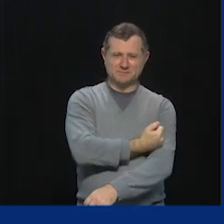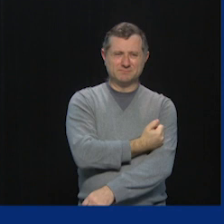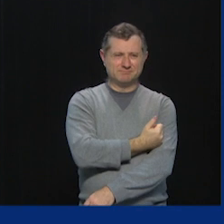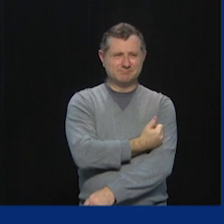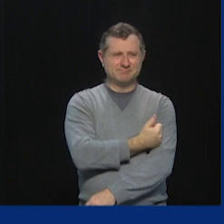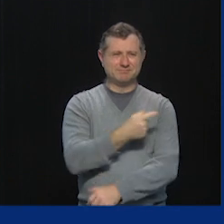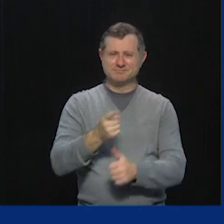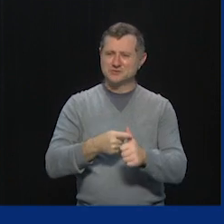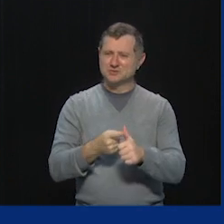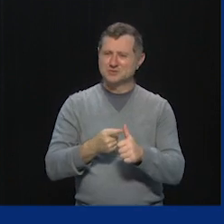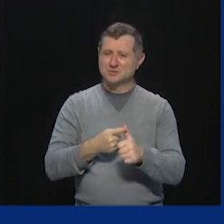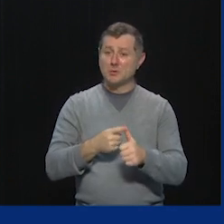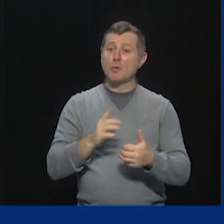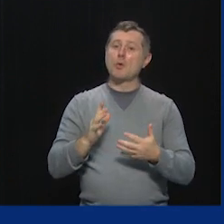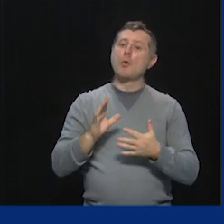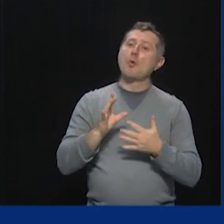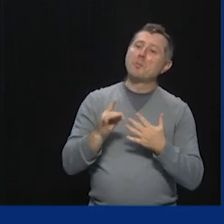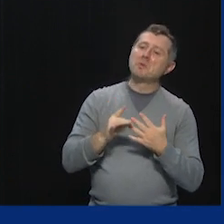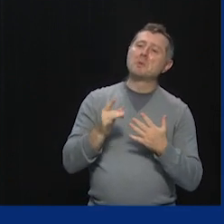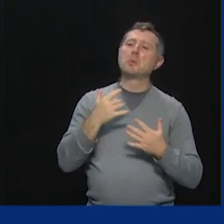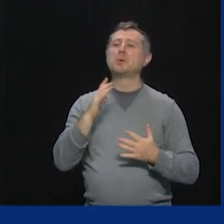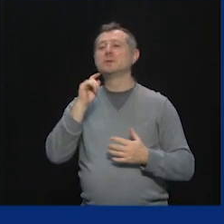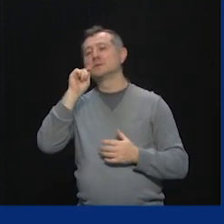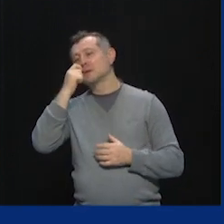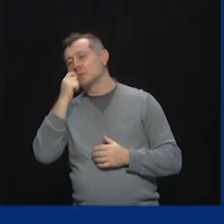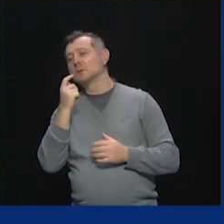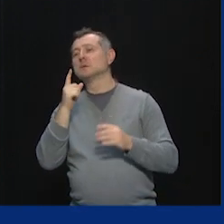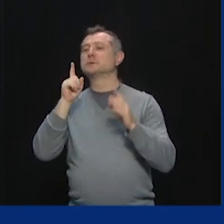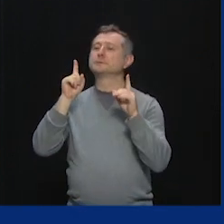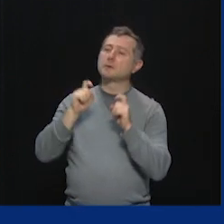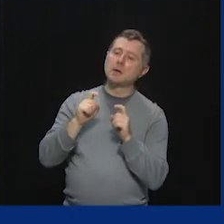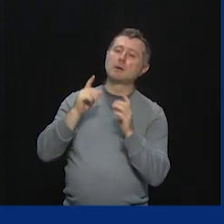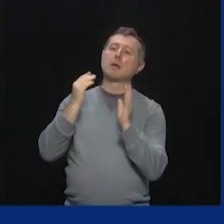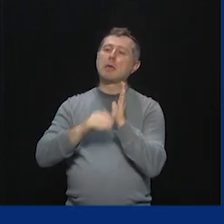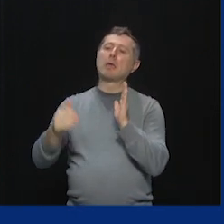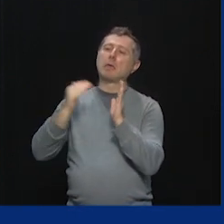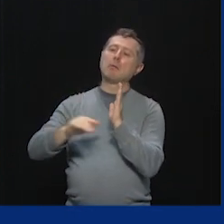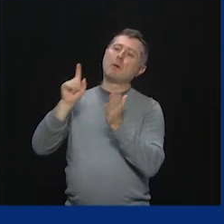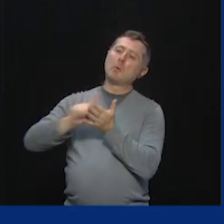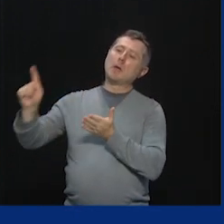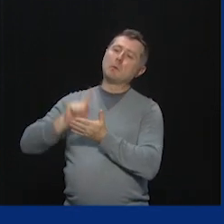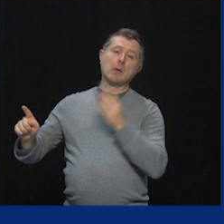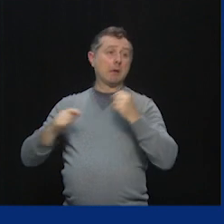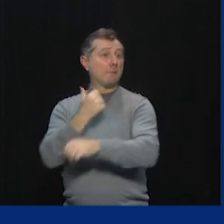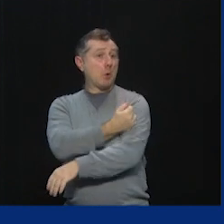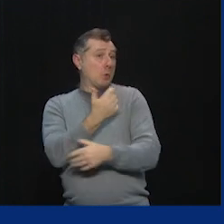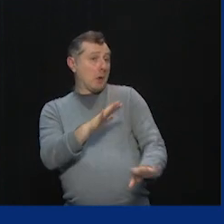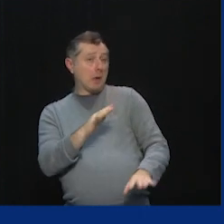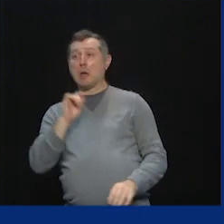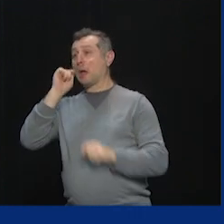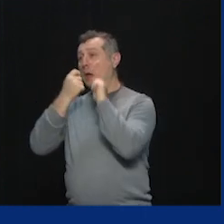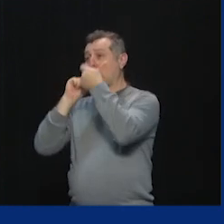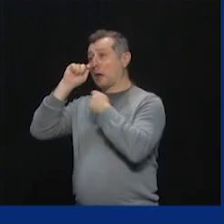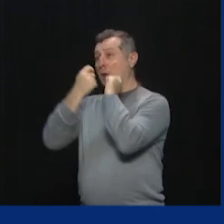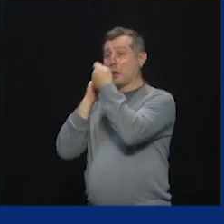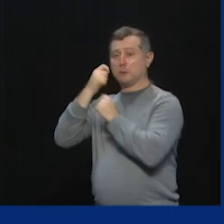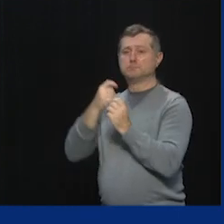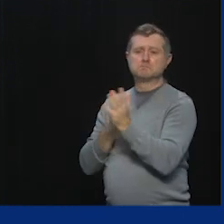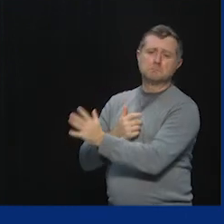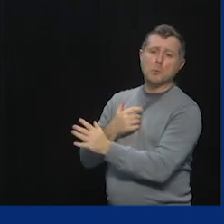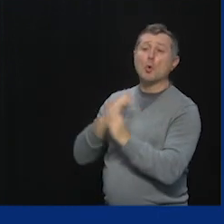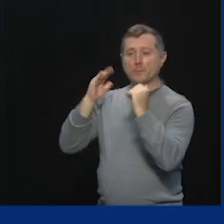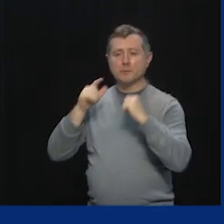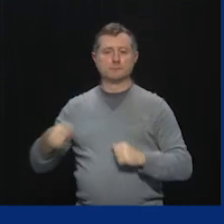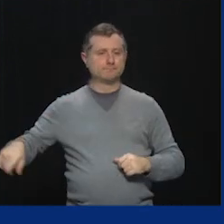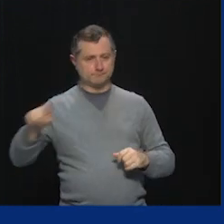let them test out, and they'll have to have weekly testing. But it's my sincere hope that everyone will agree with this. But people need to know the vast majority